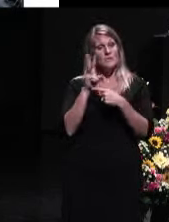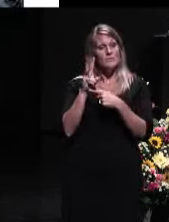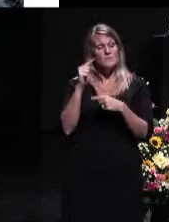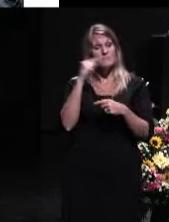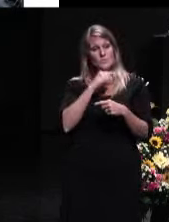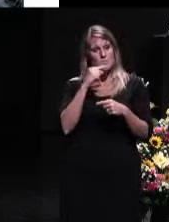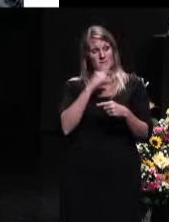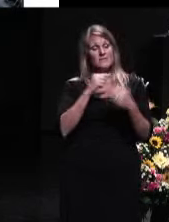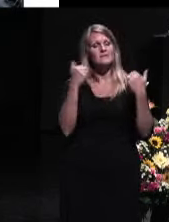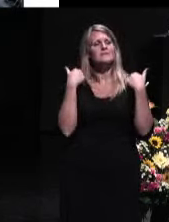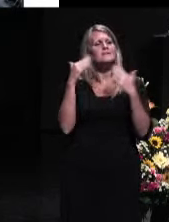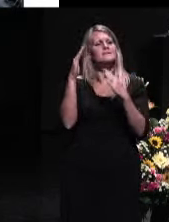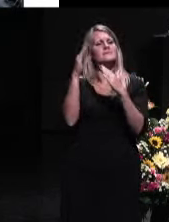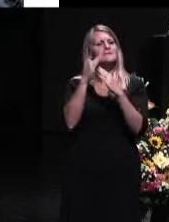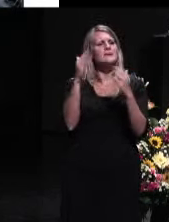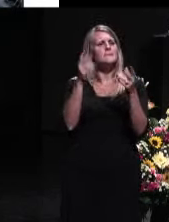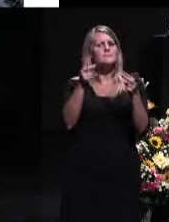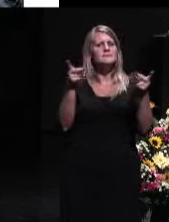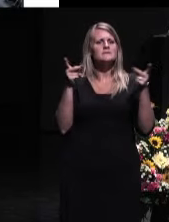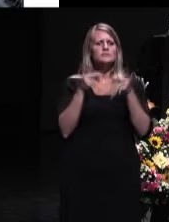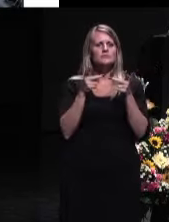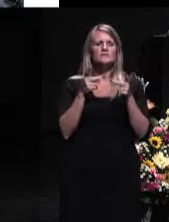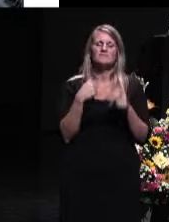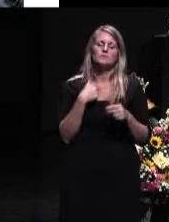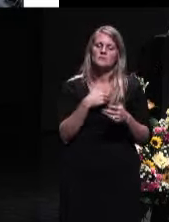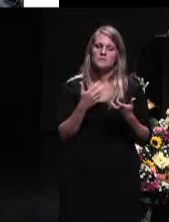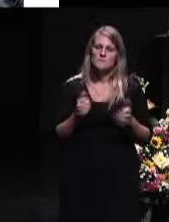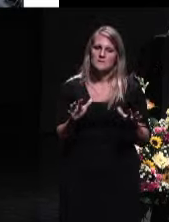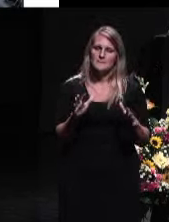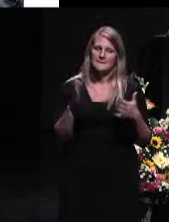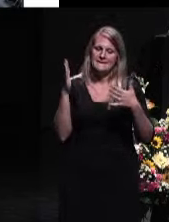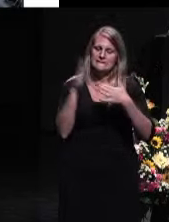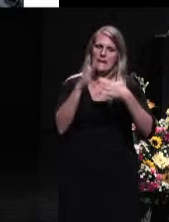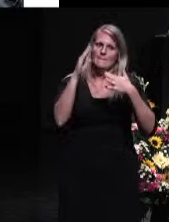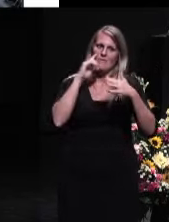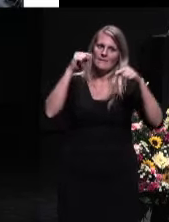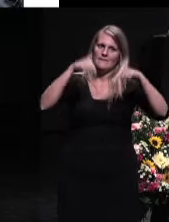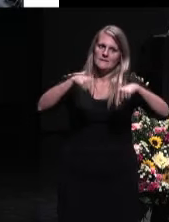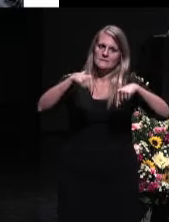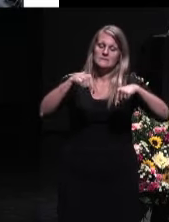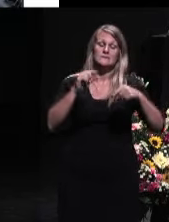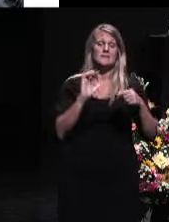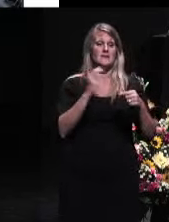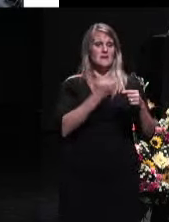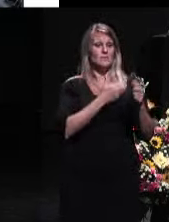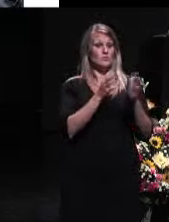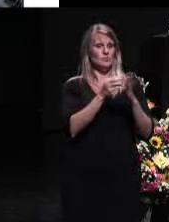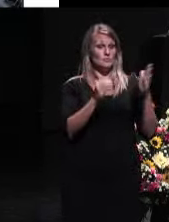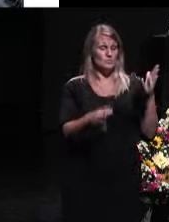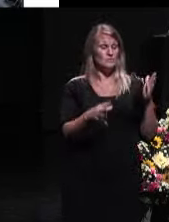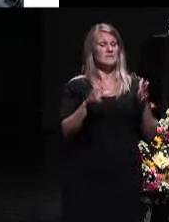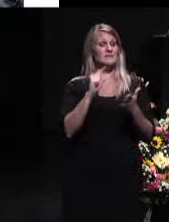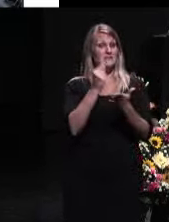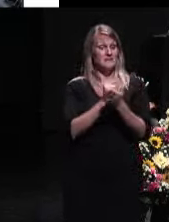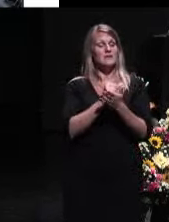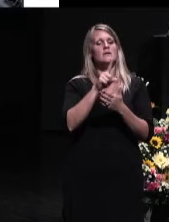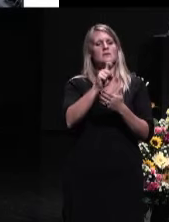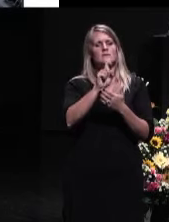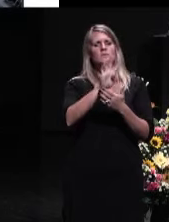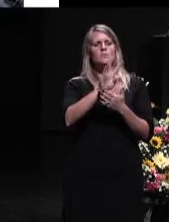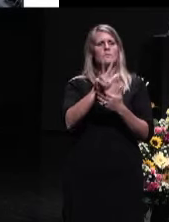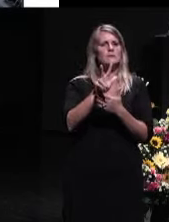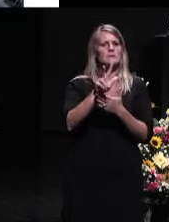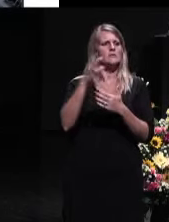the top positions in a place we don't want to be top. Our students graduate with 143 credit hours on